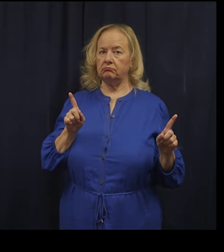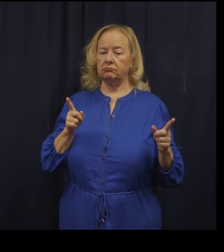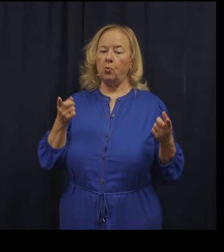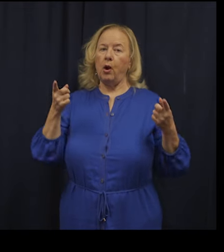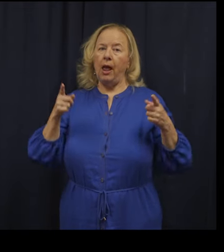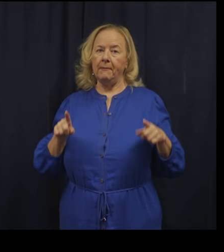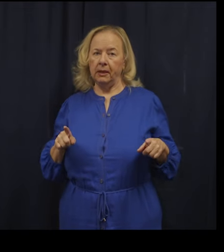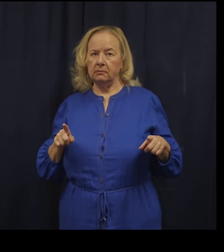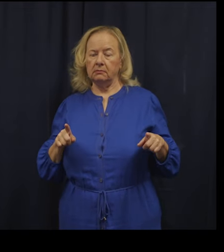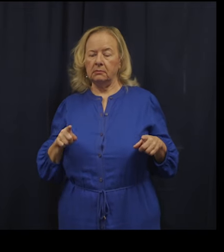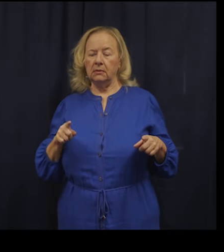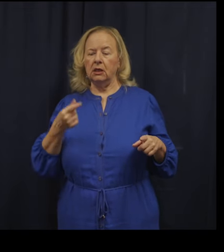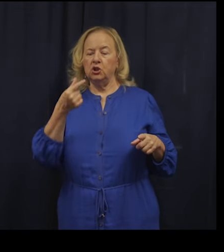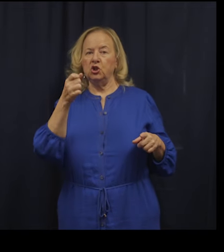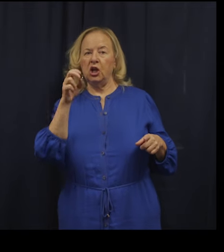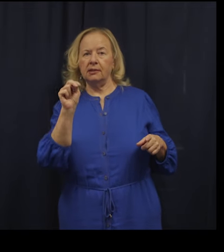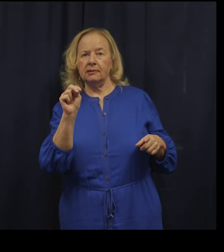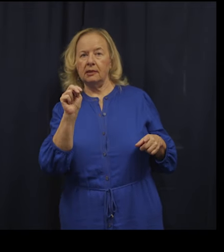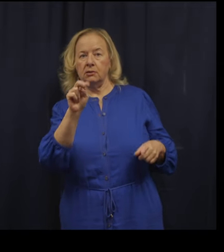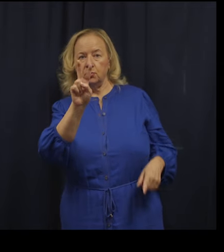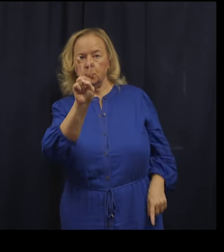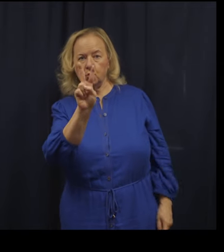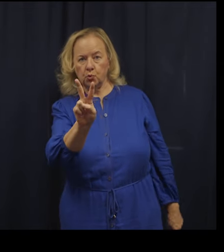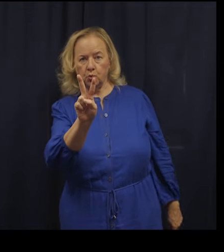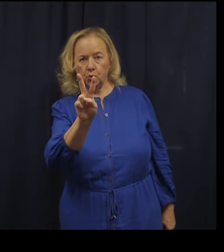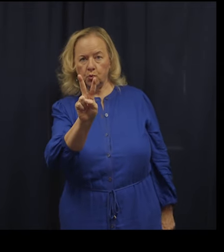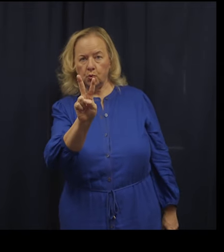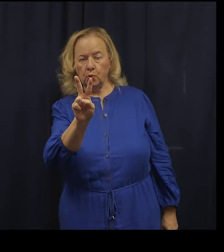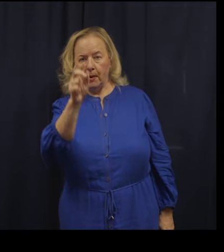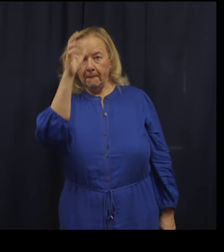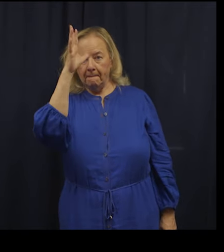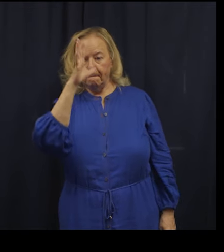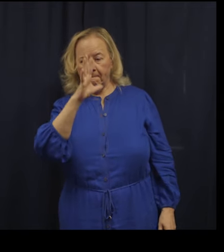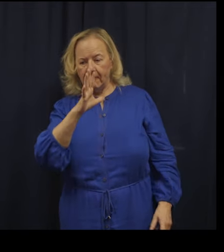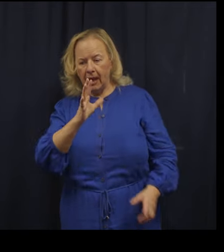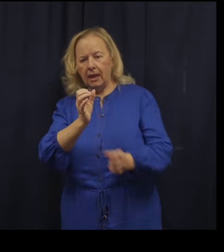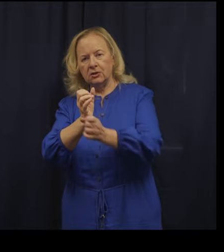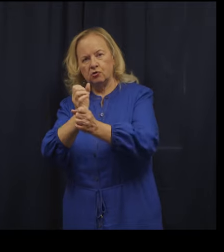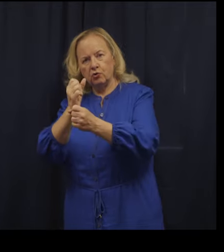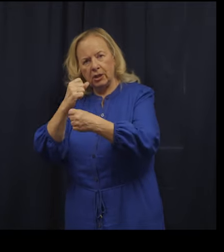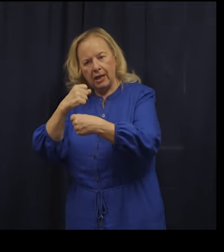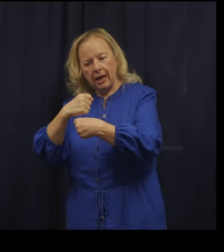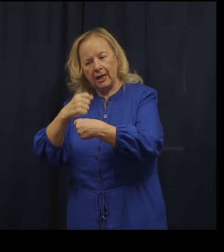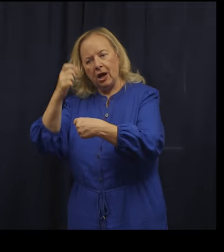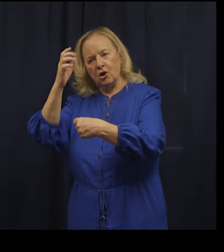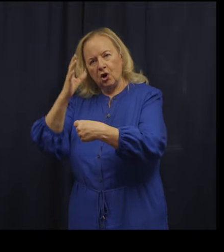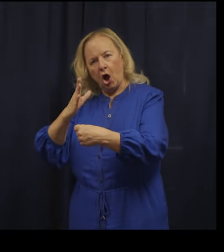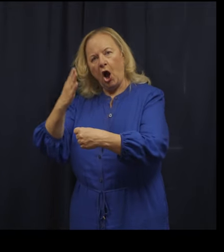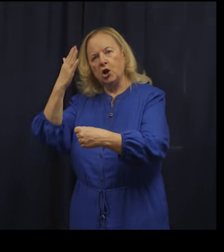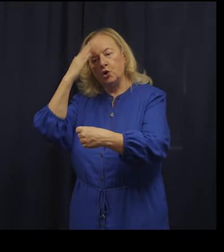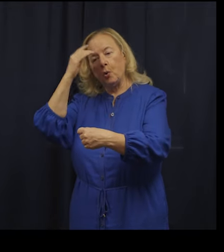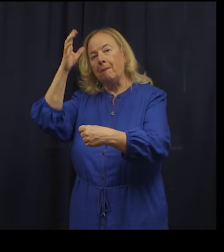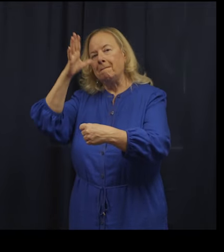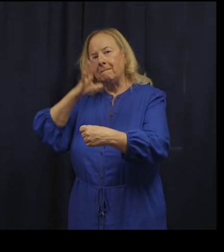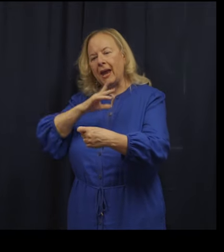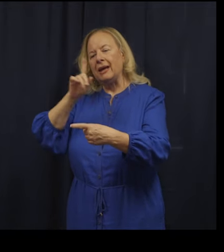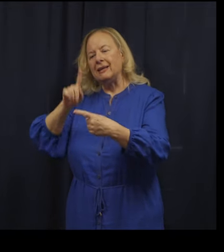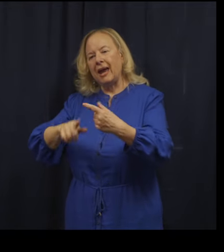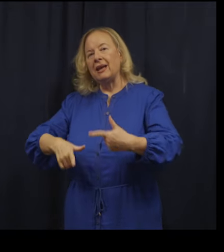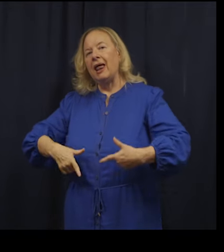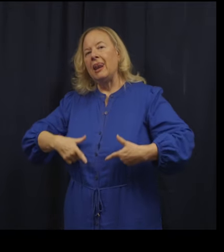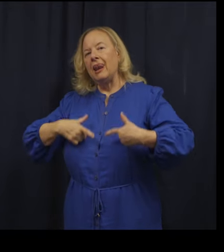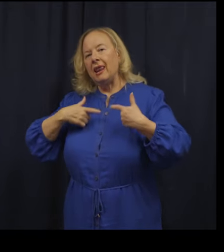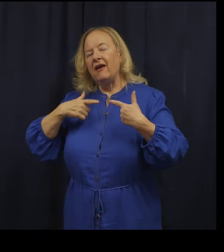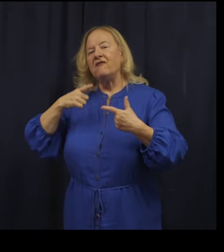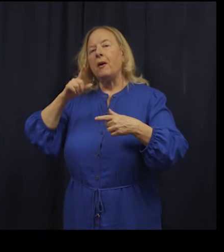what happens? In Genesis 2, man is created, and God knew that man could not live by